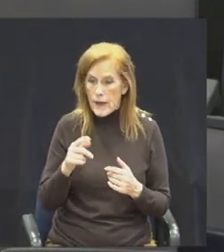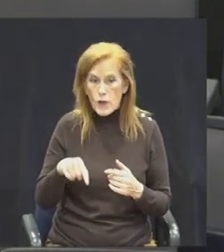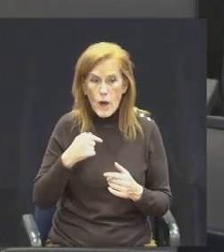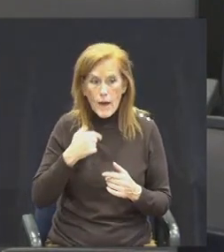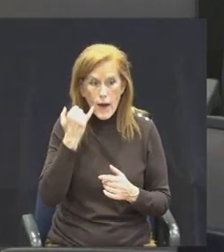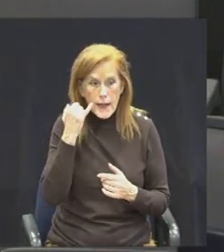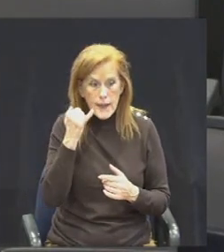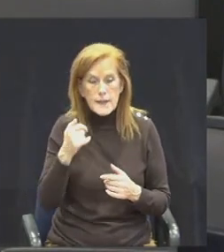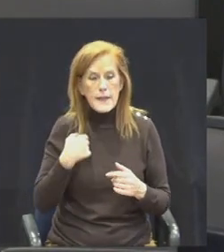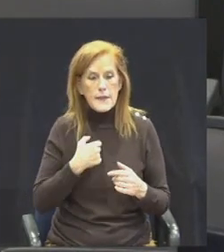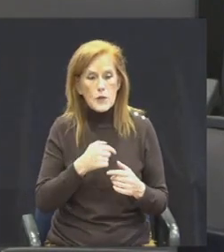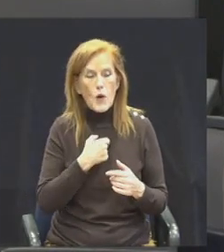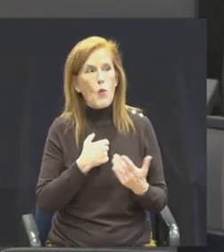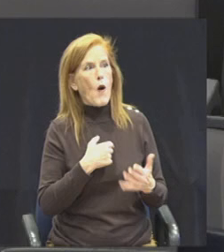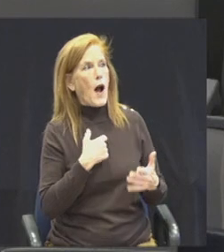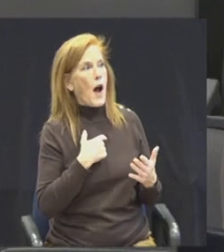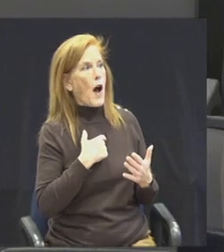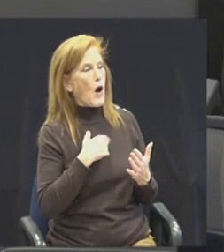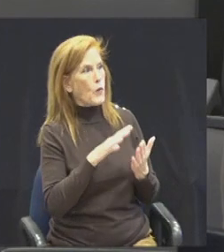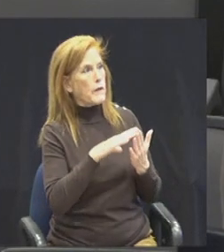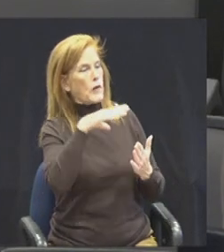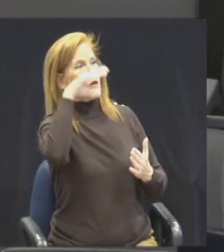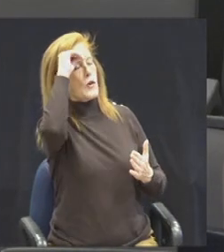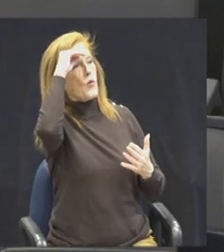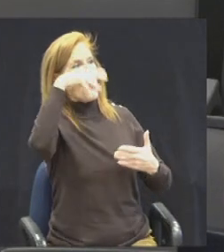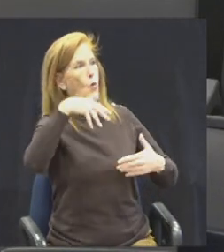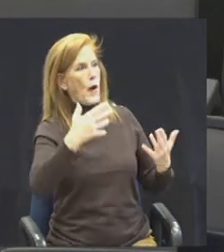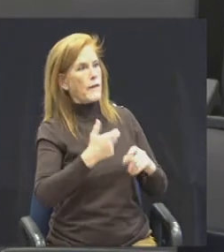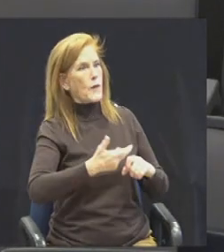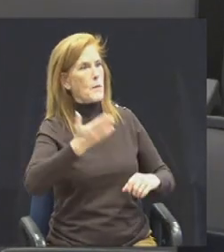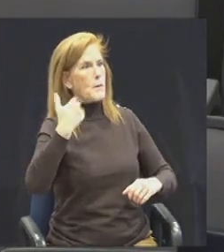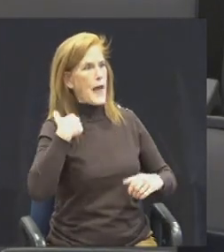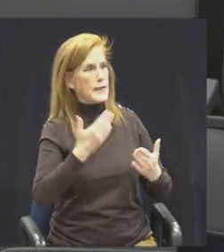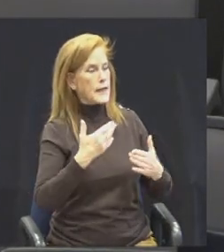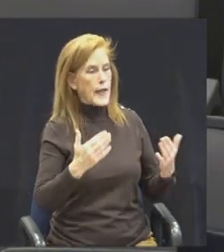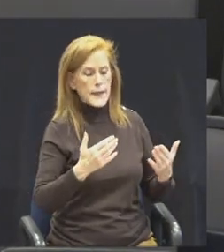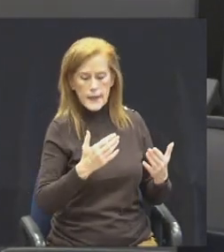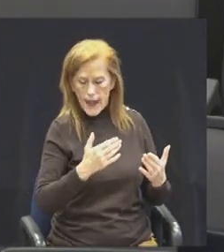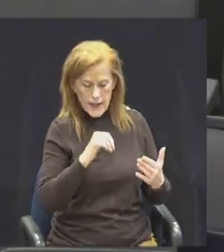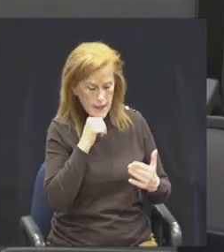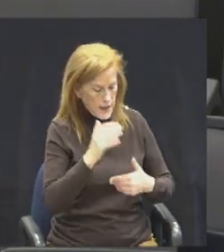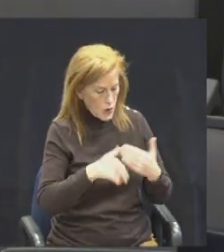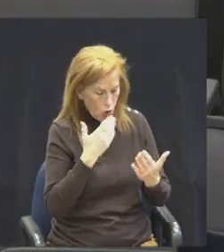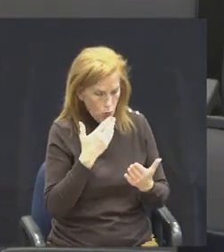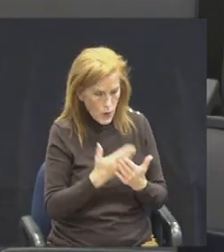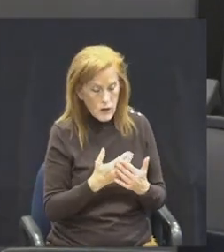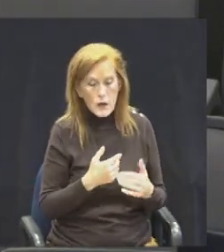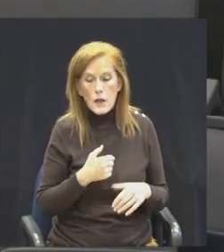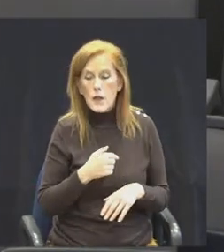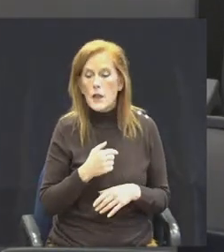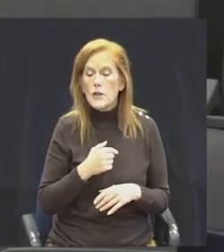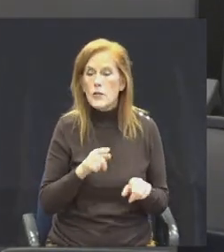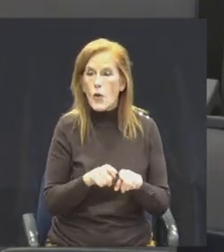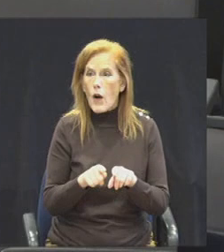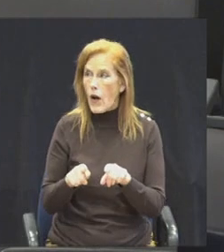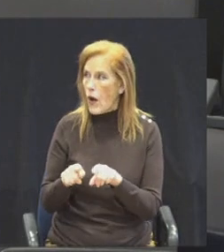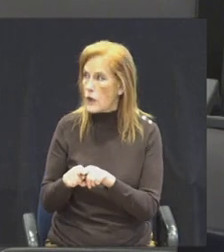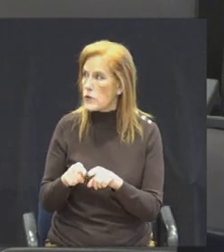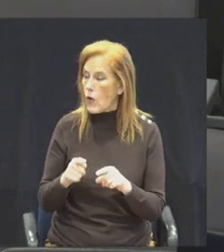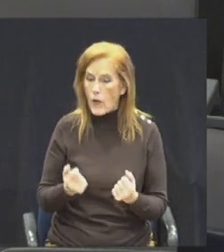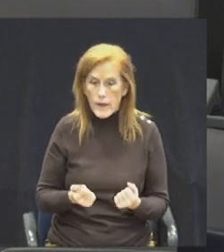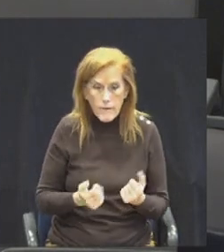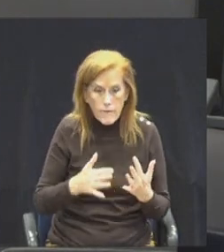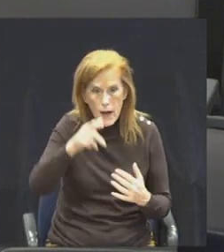exercises, lessons learned, and they can also be a conduit into, you know, Douglas County Emergency Management Agency, Fire